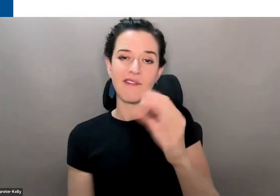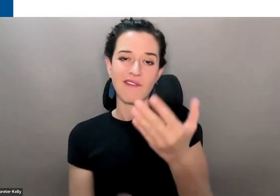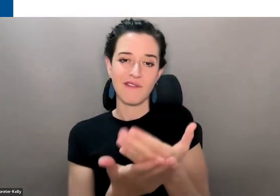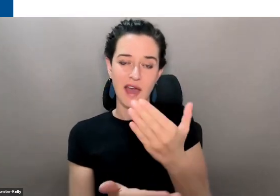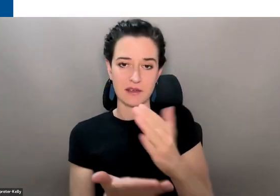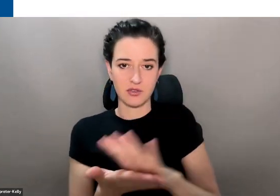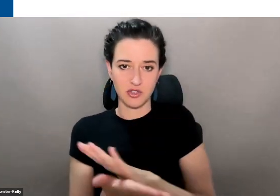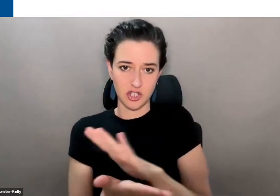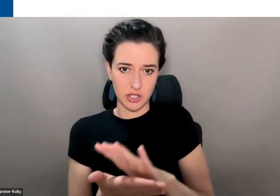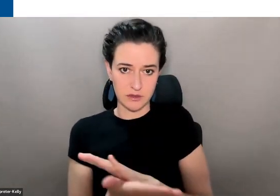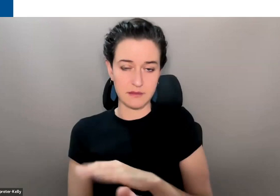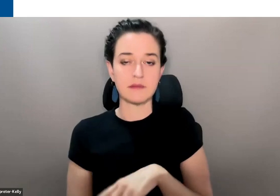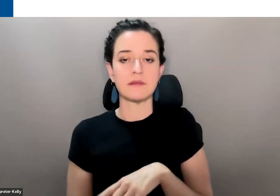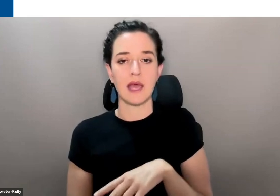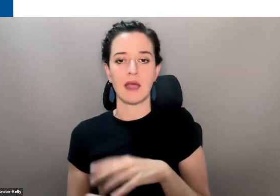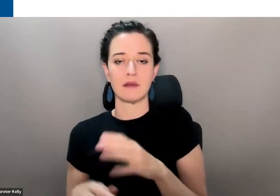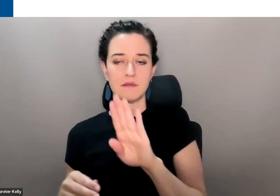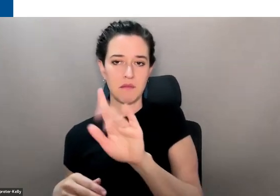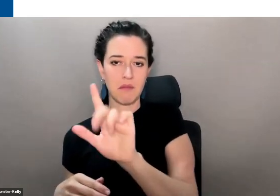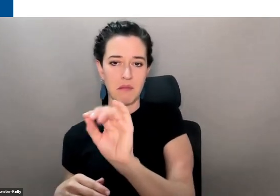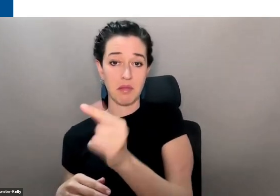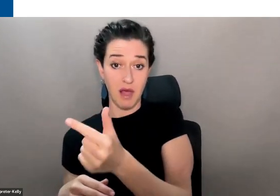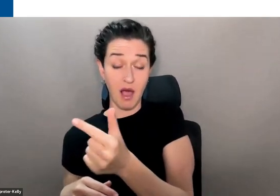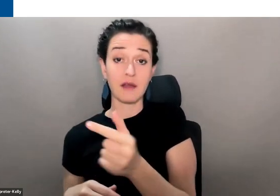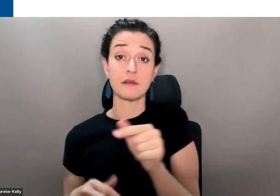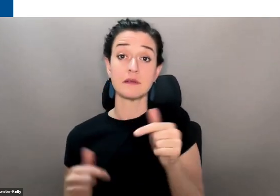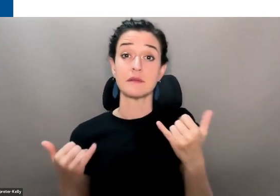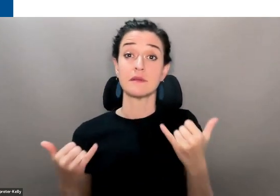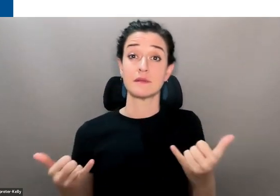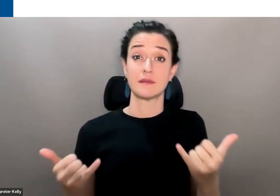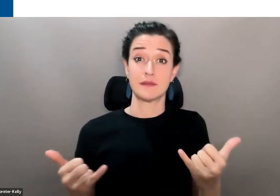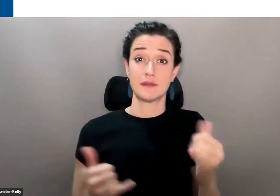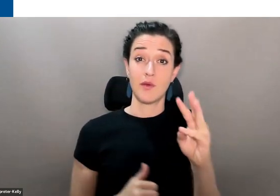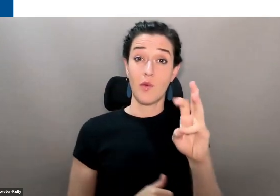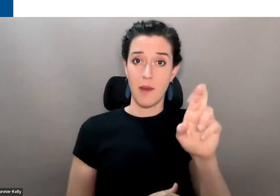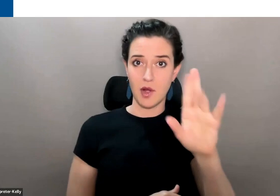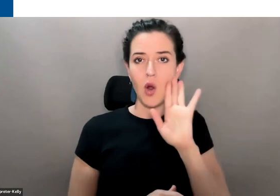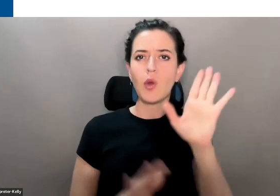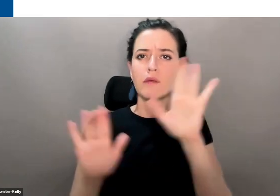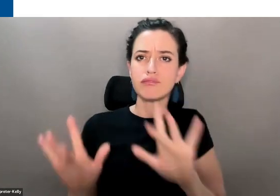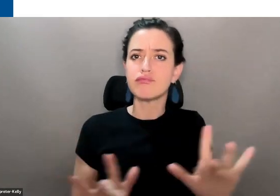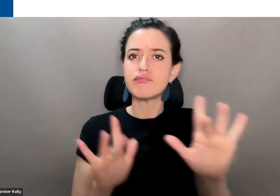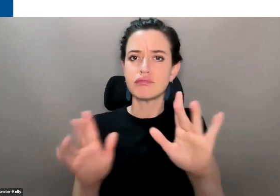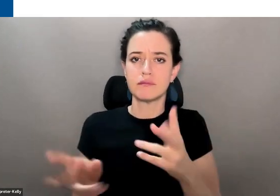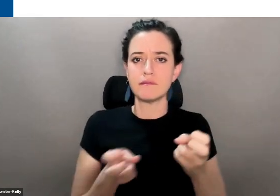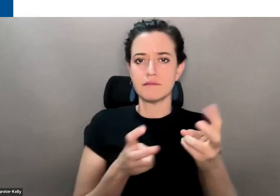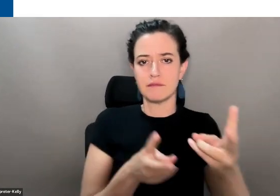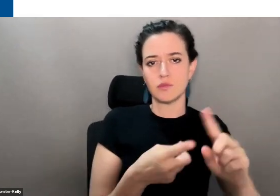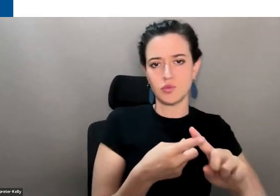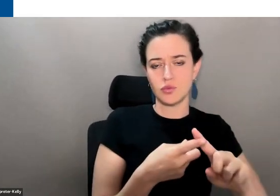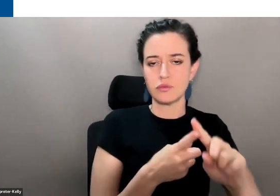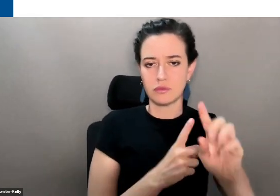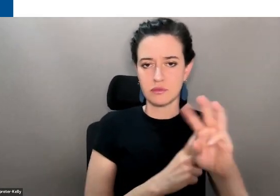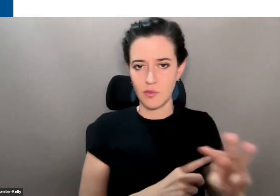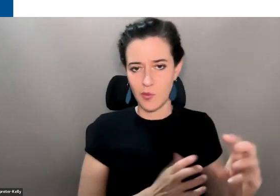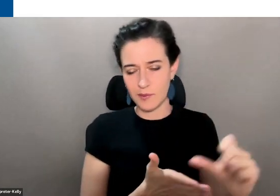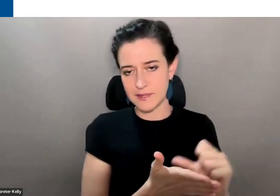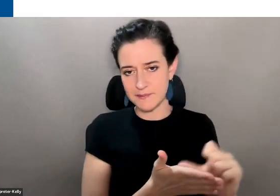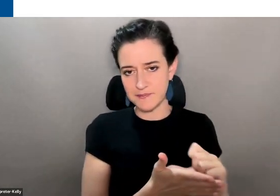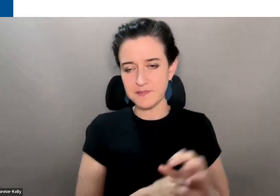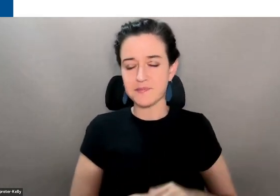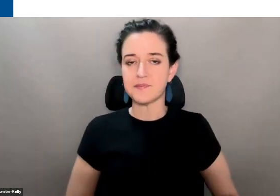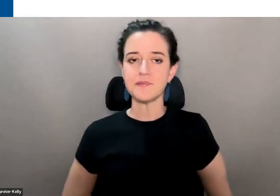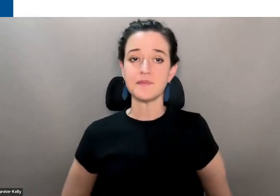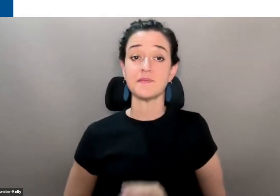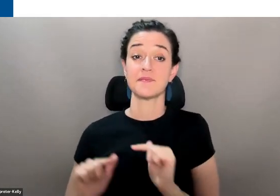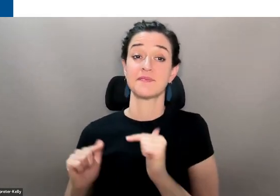be putting the recording up from today's webinar. And with that, I'll turn it over to my colleague, OCR